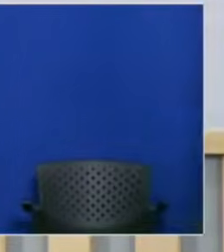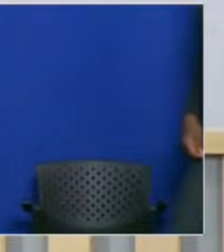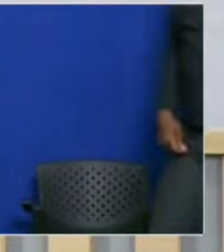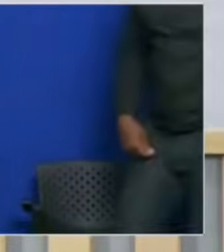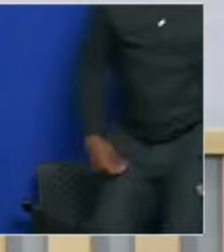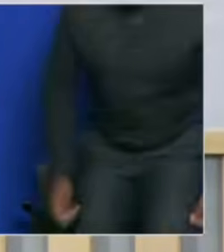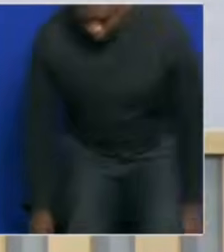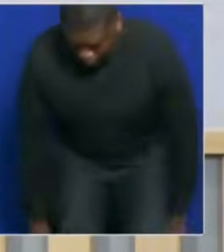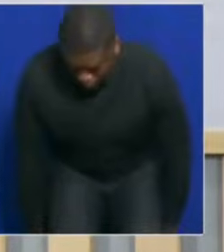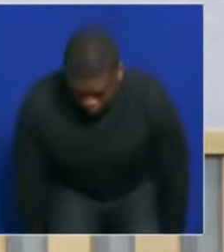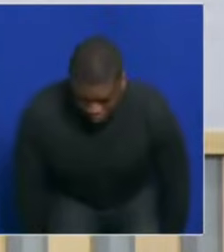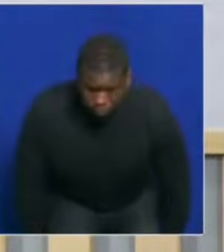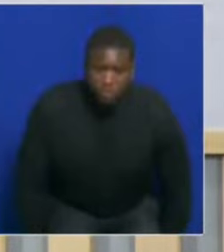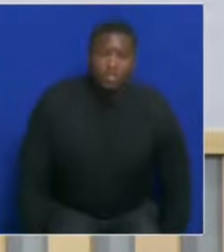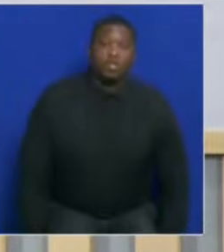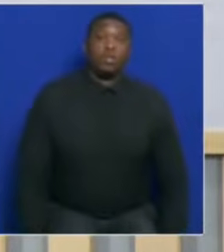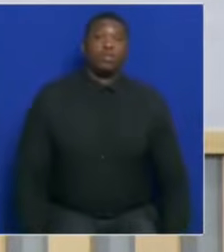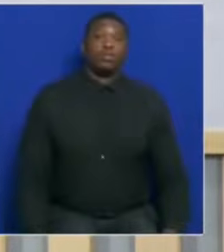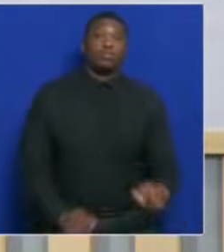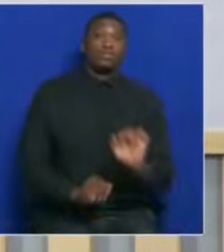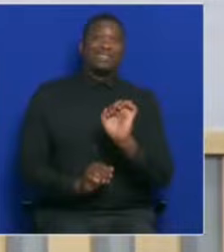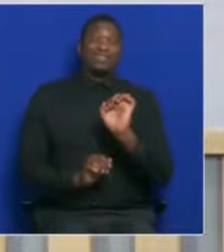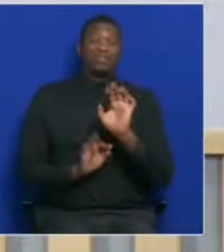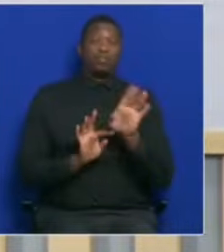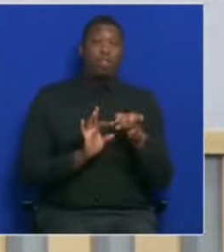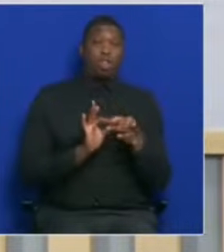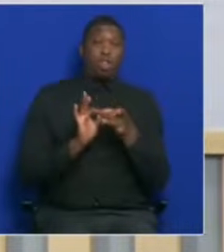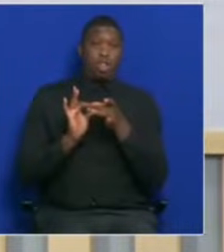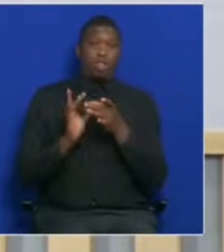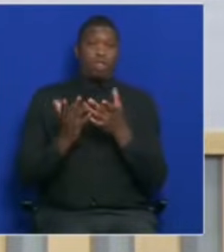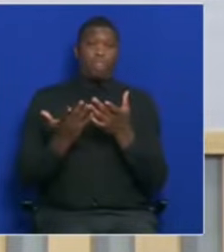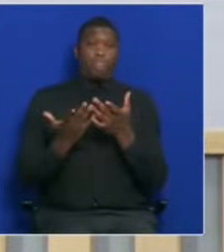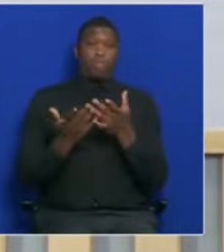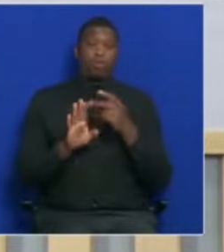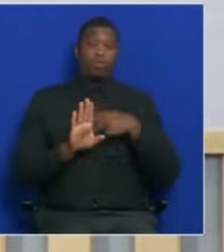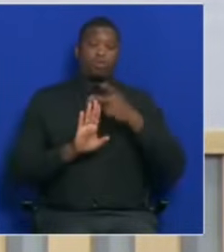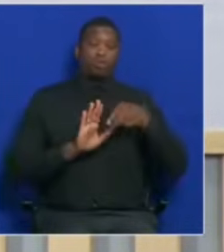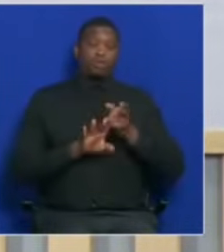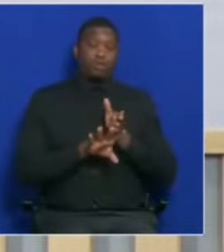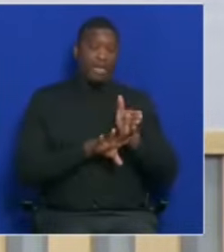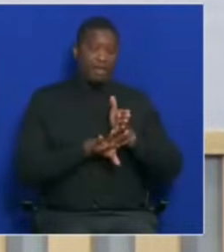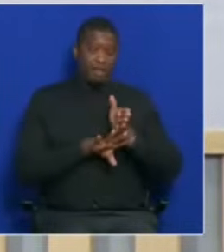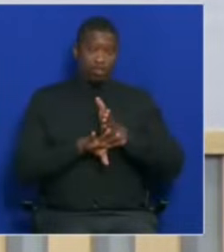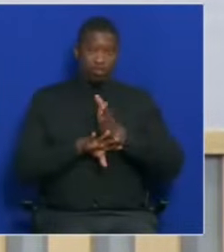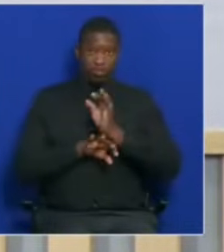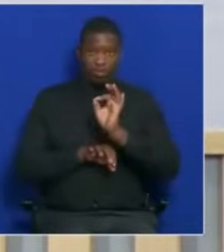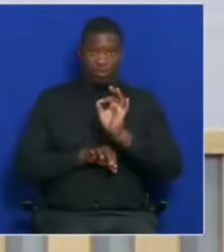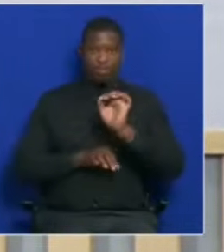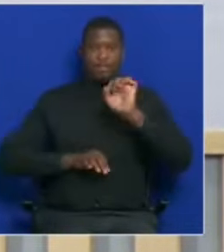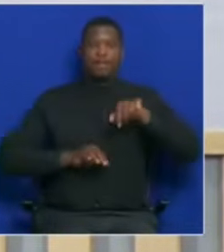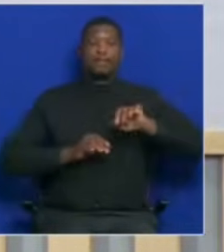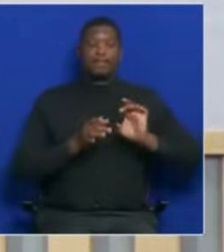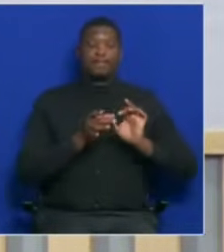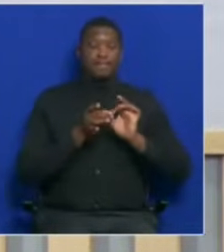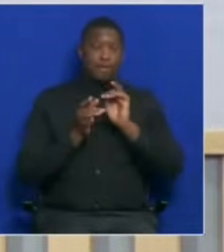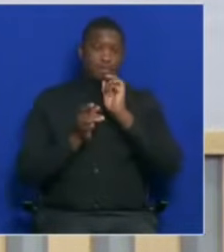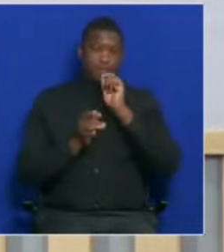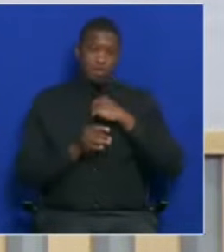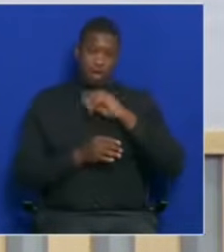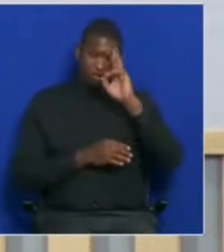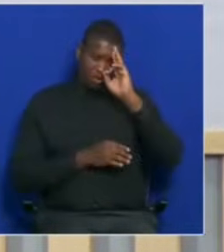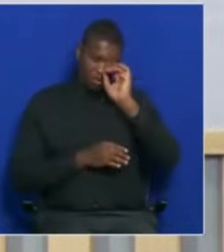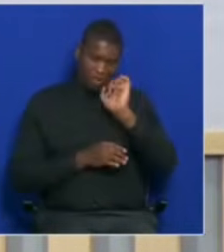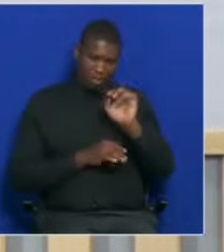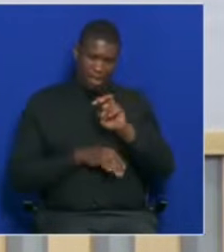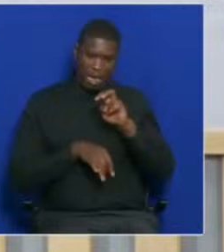Yes, it was. If I remember well, they needed some documents from IGI, so I was asked to arrange